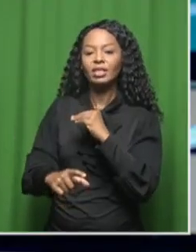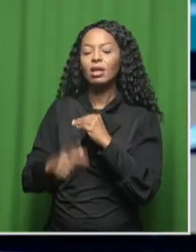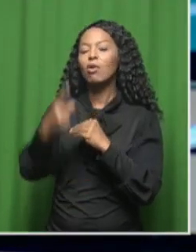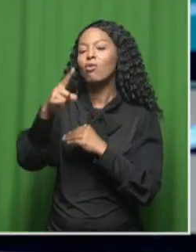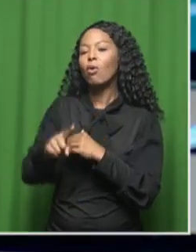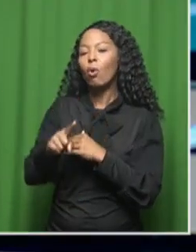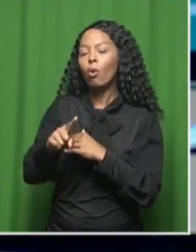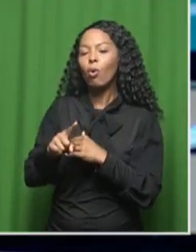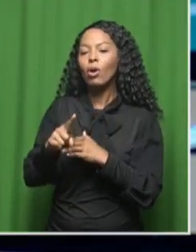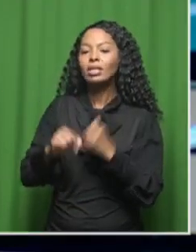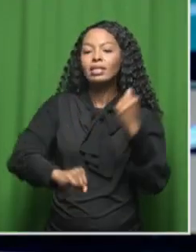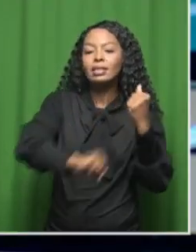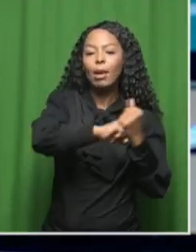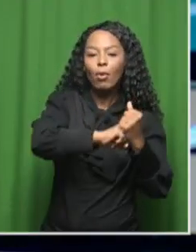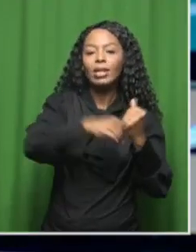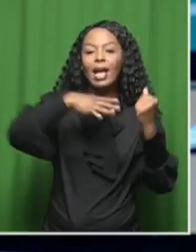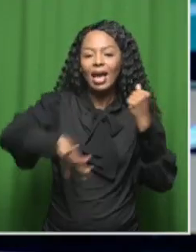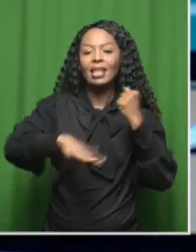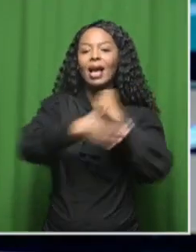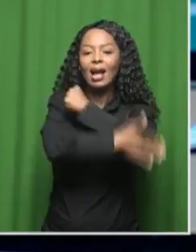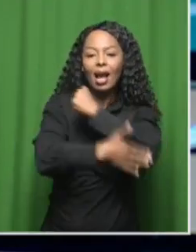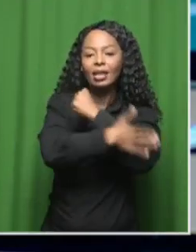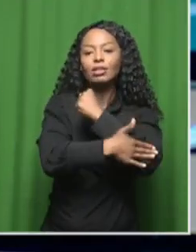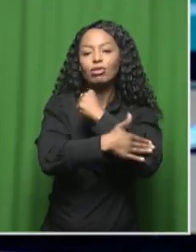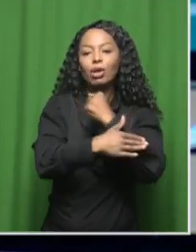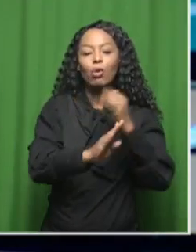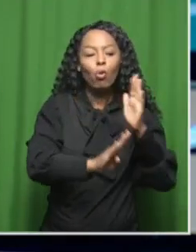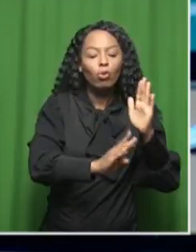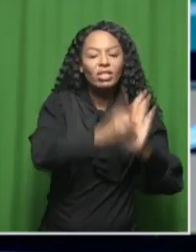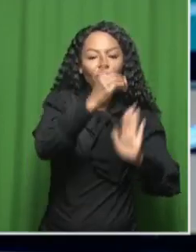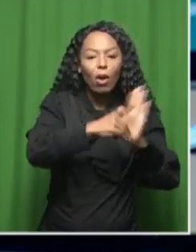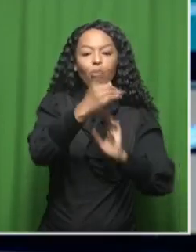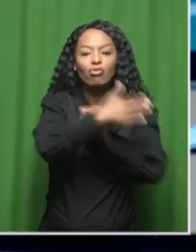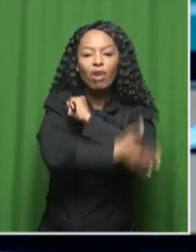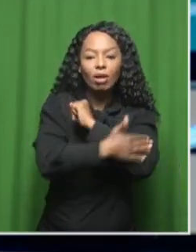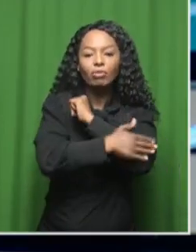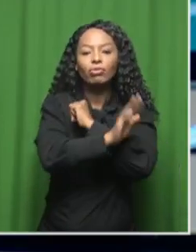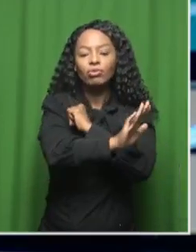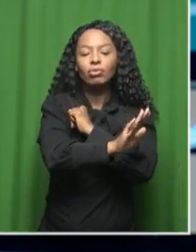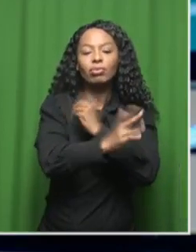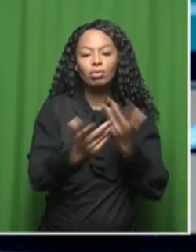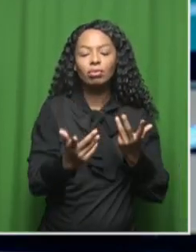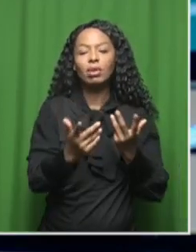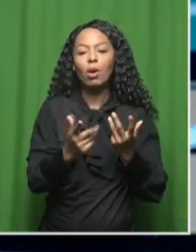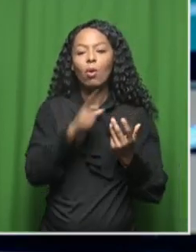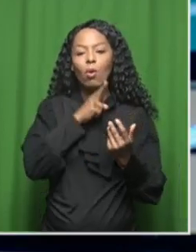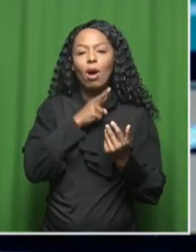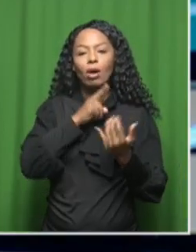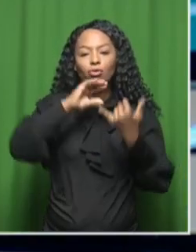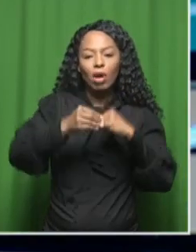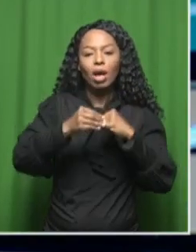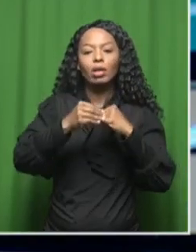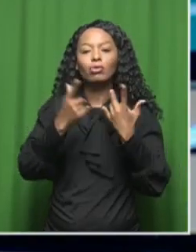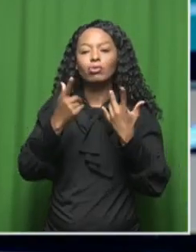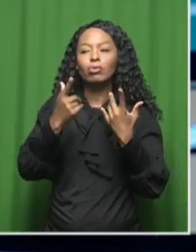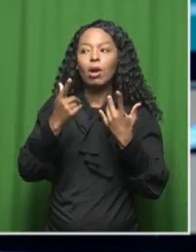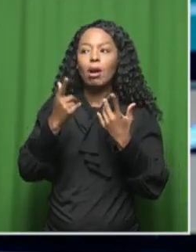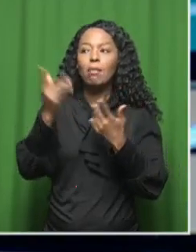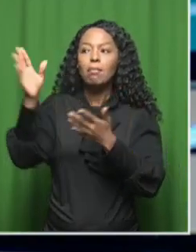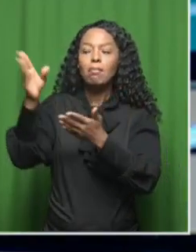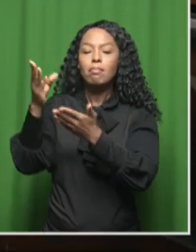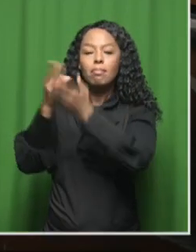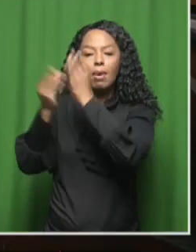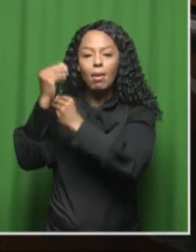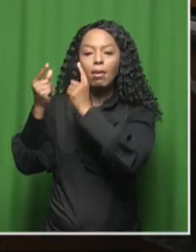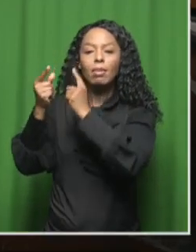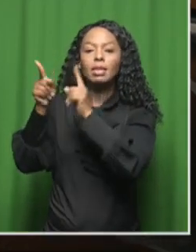and finalizing some form of compensation to developing countries. How is the funding